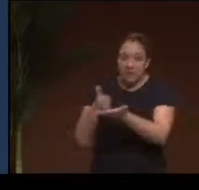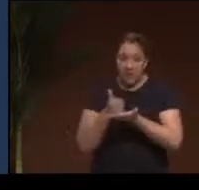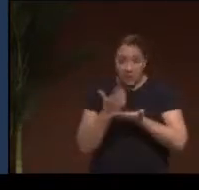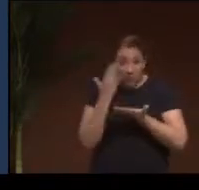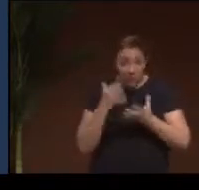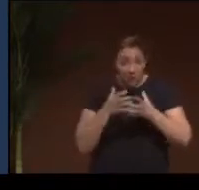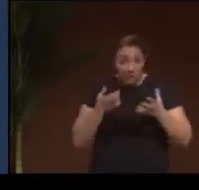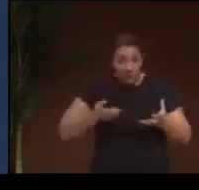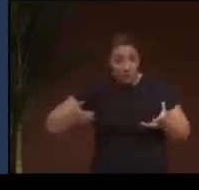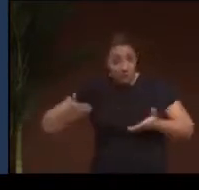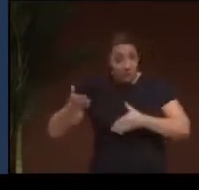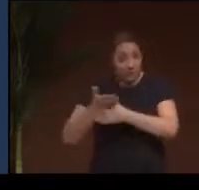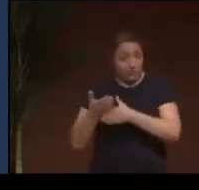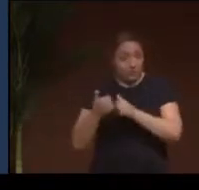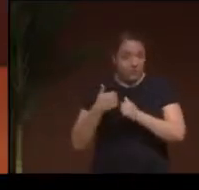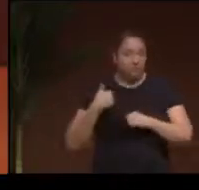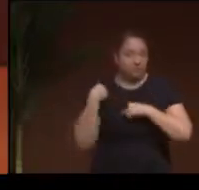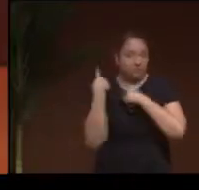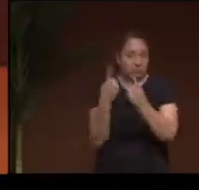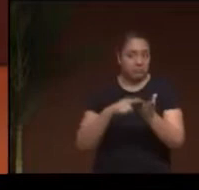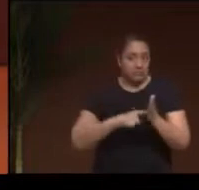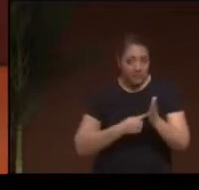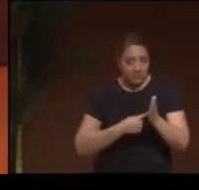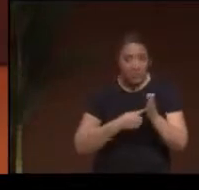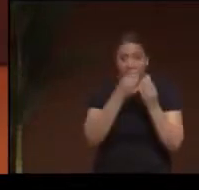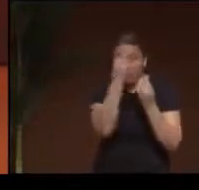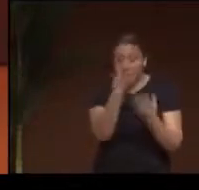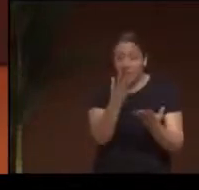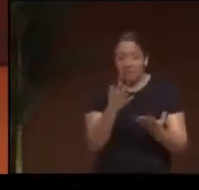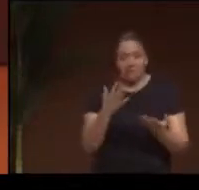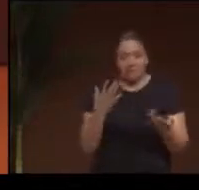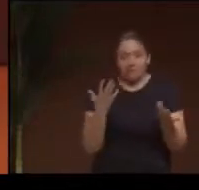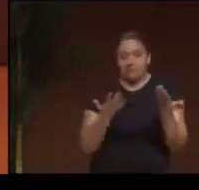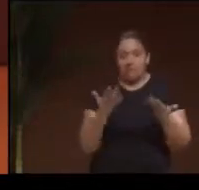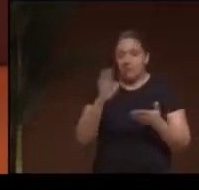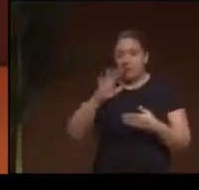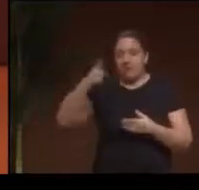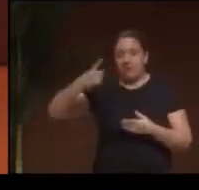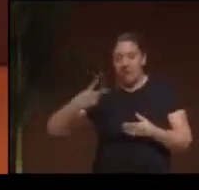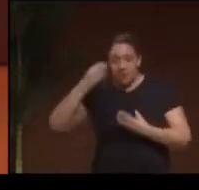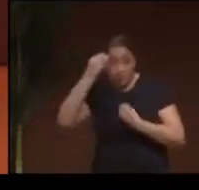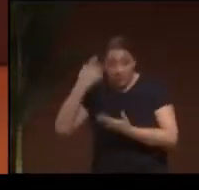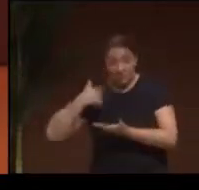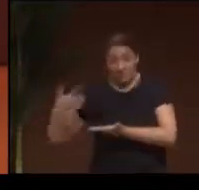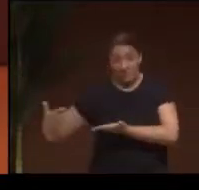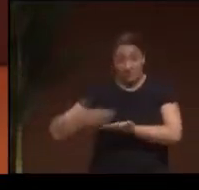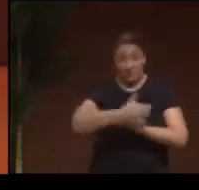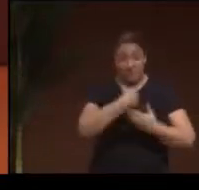shared with me from the very beginning. So I can tell you that half of all the vast information that I have gathered came from Bobby Gonzalez.